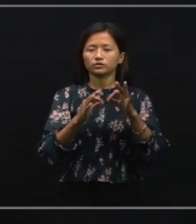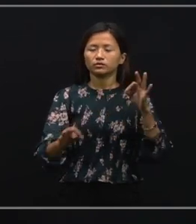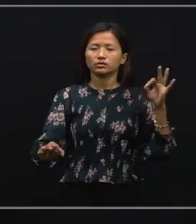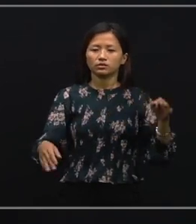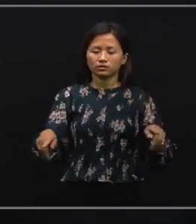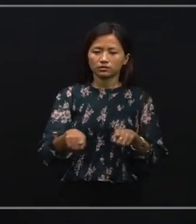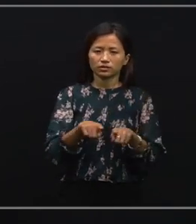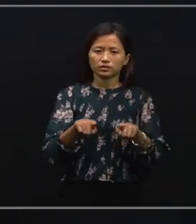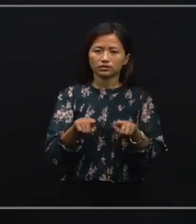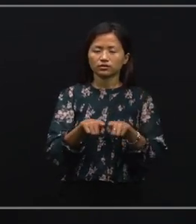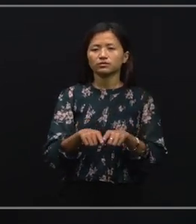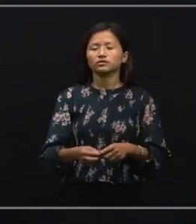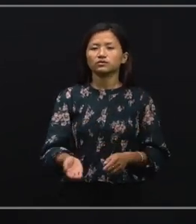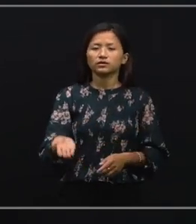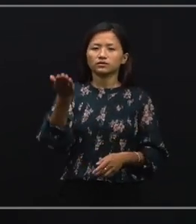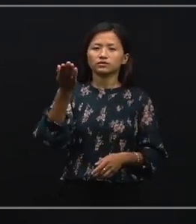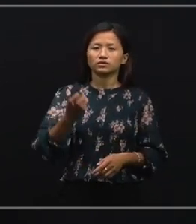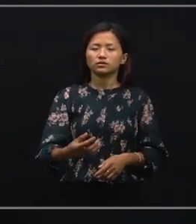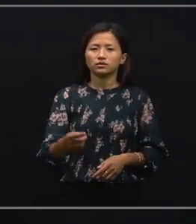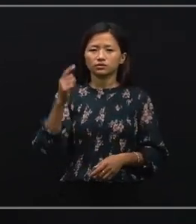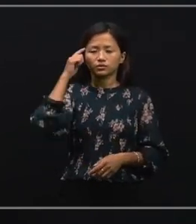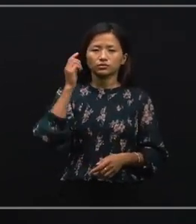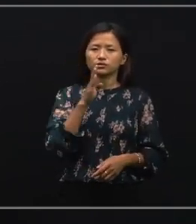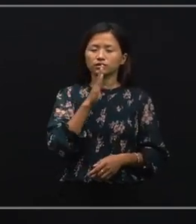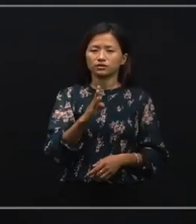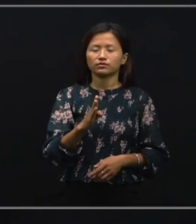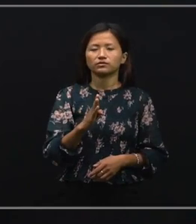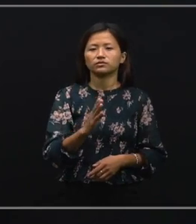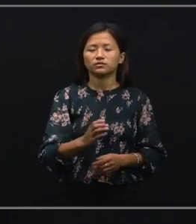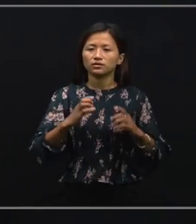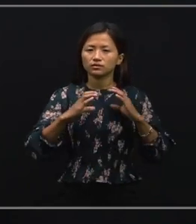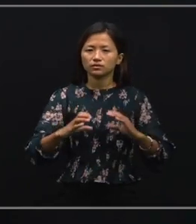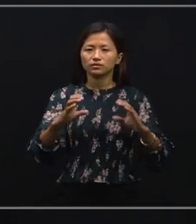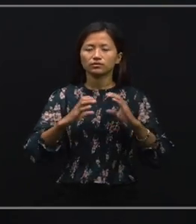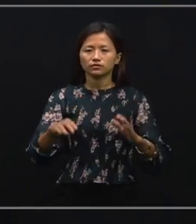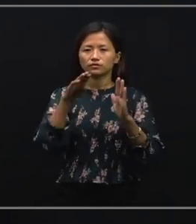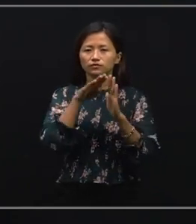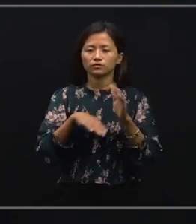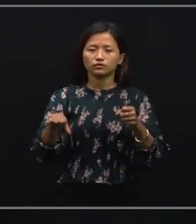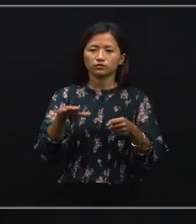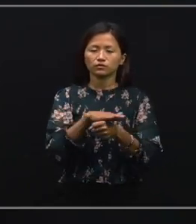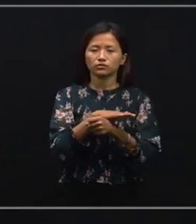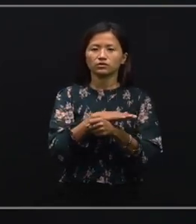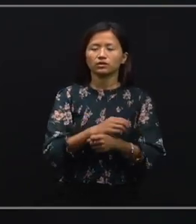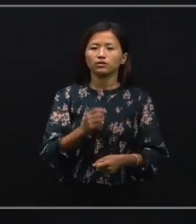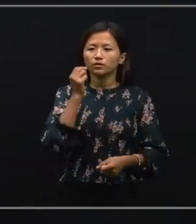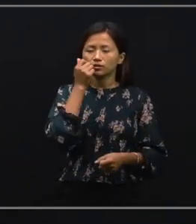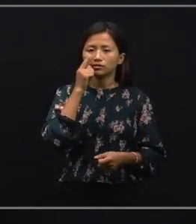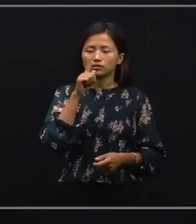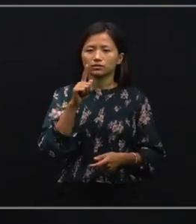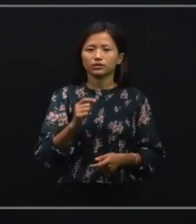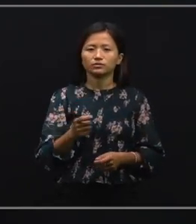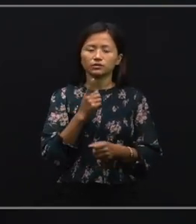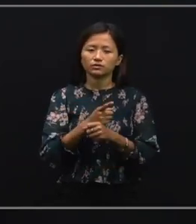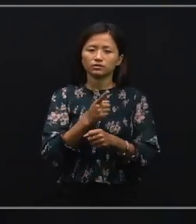matter, or it is just an advice for elders. I want you to be careful. There will be a time when you will become parents, when you will